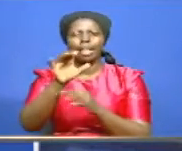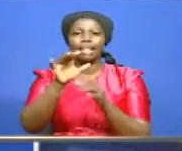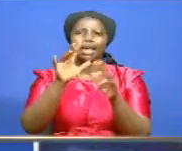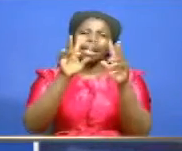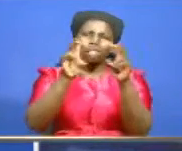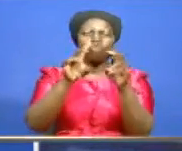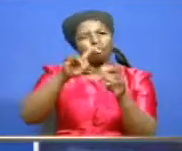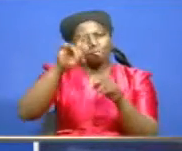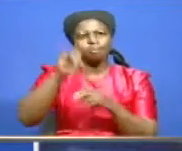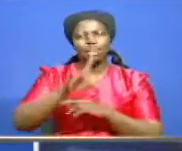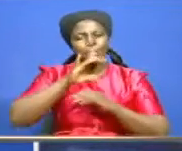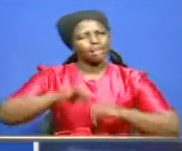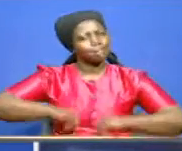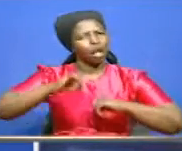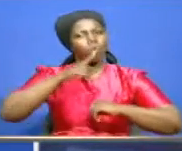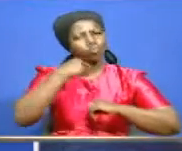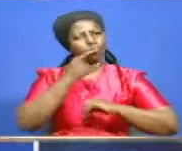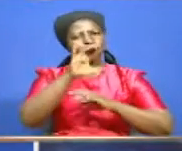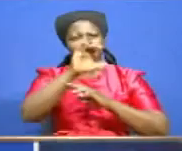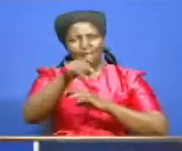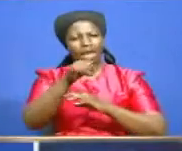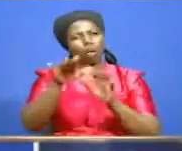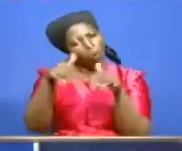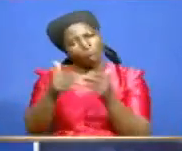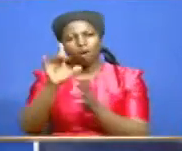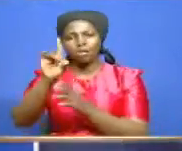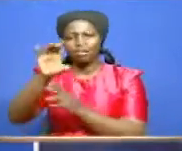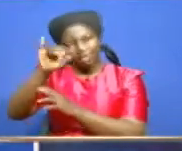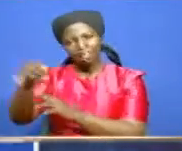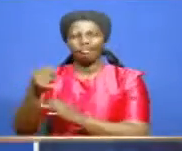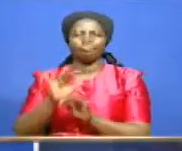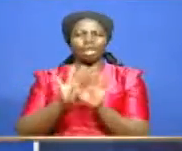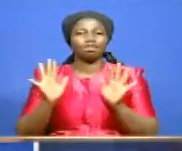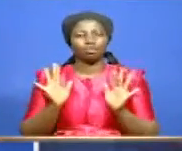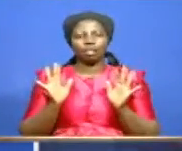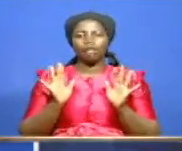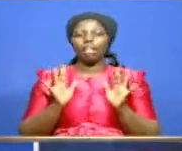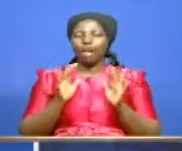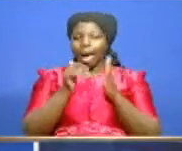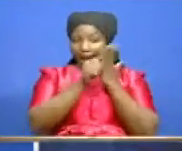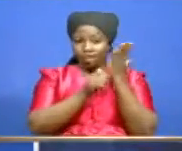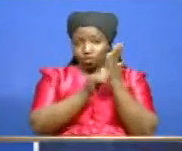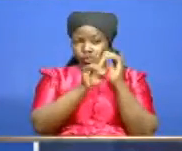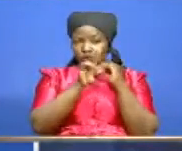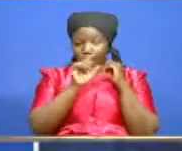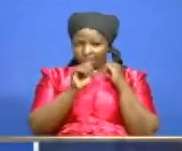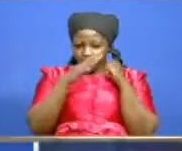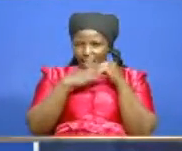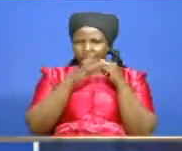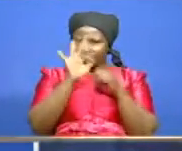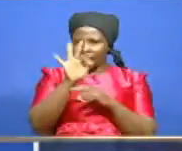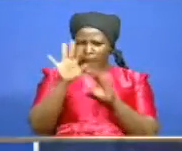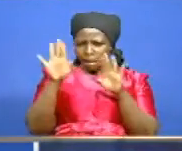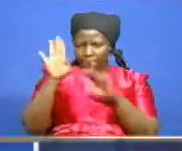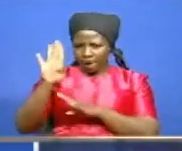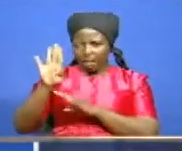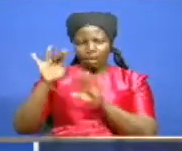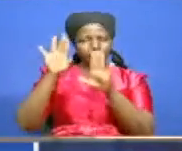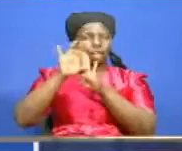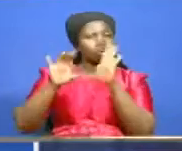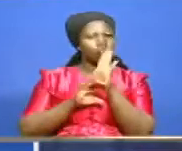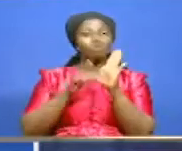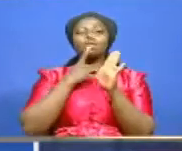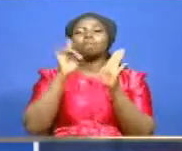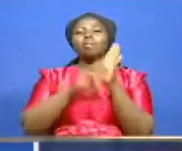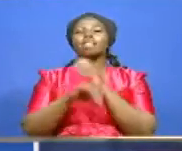be chaired by the Chief Justice or his deputy. Article 259(3)(b) of the Constitution says,